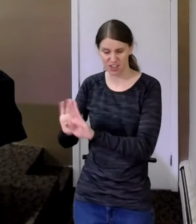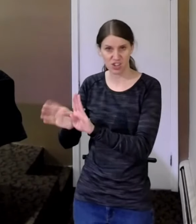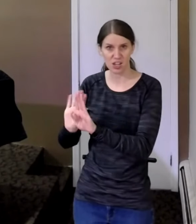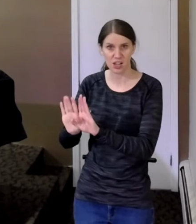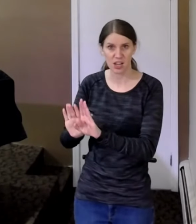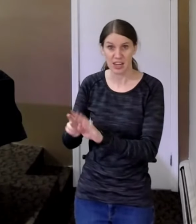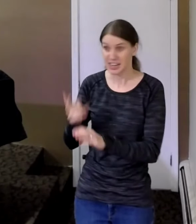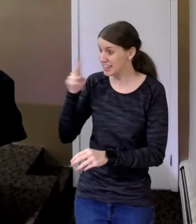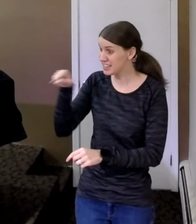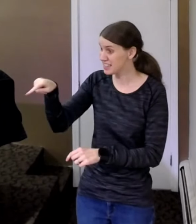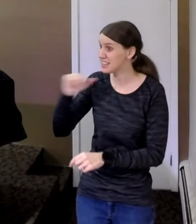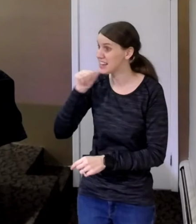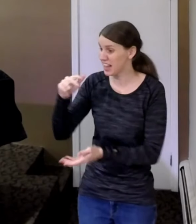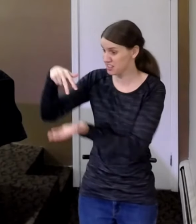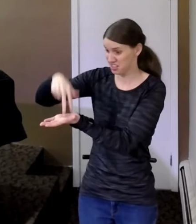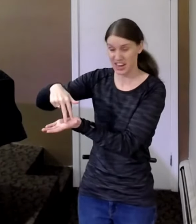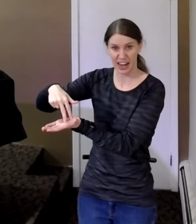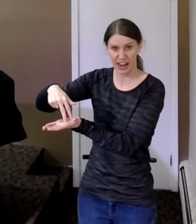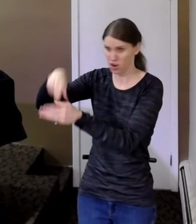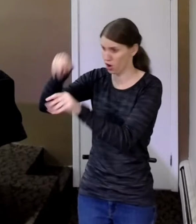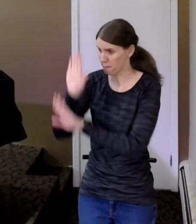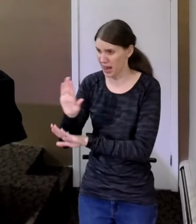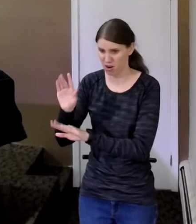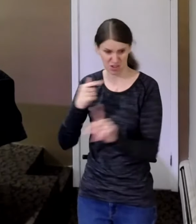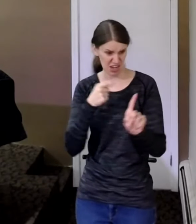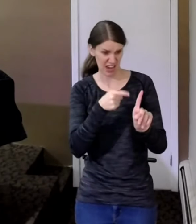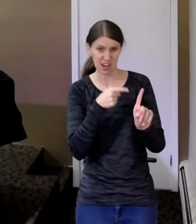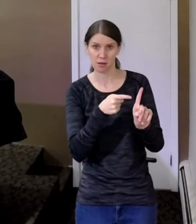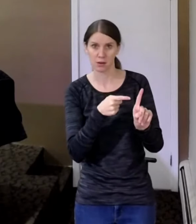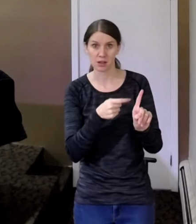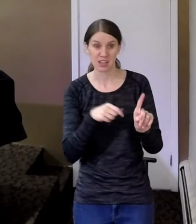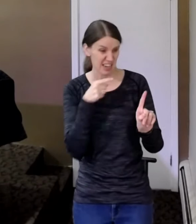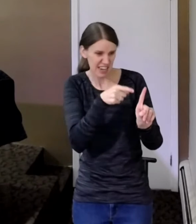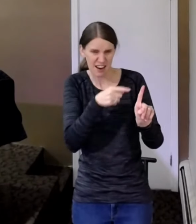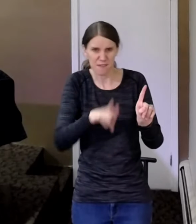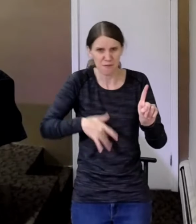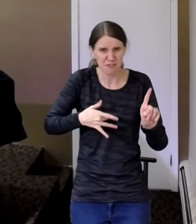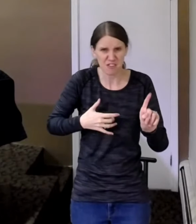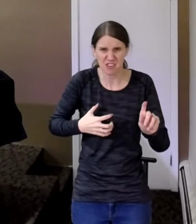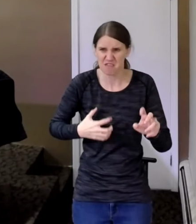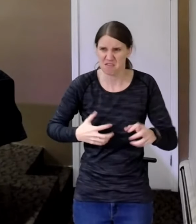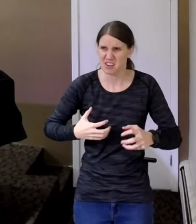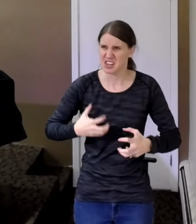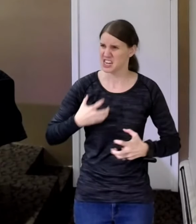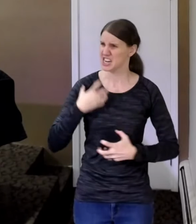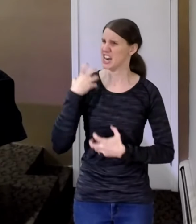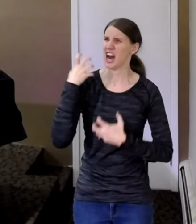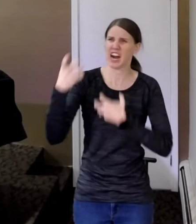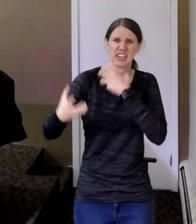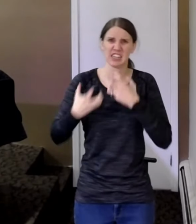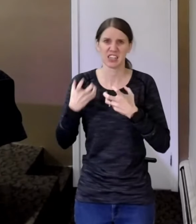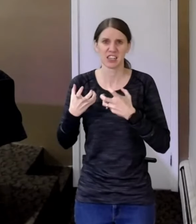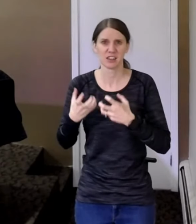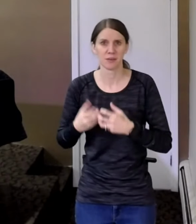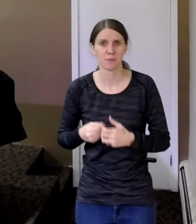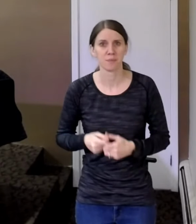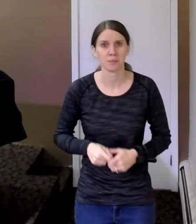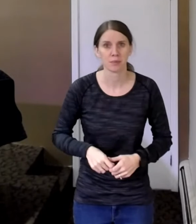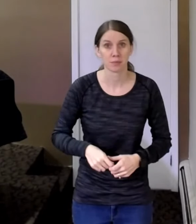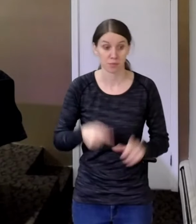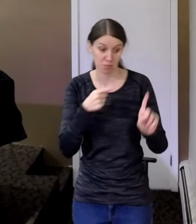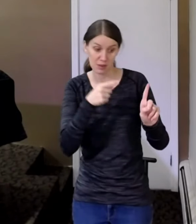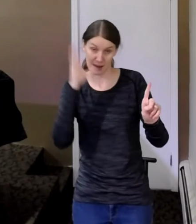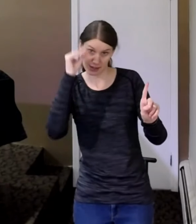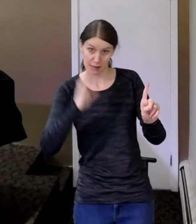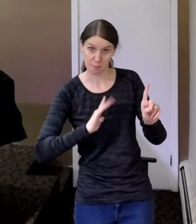up nor moved for him, he was full of indignation." What's that saying? It says, here's this